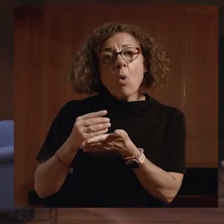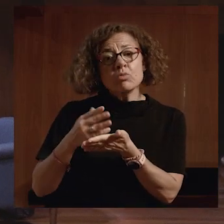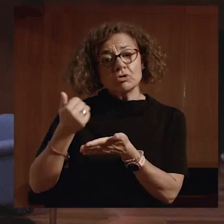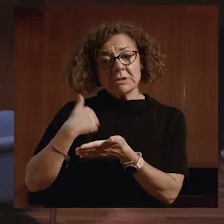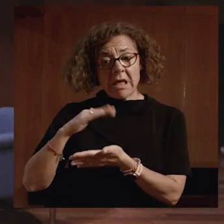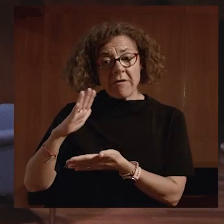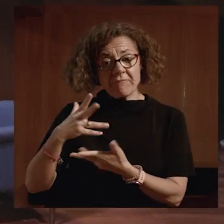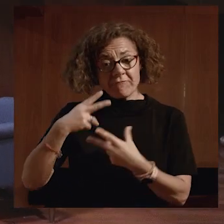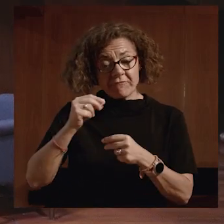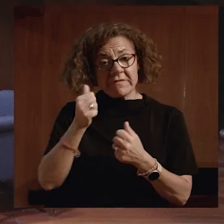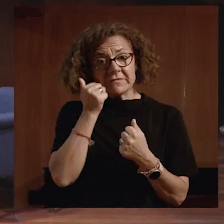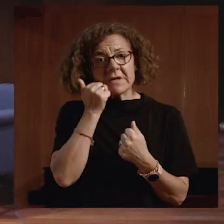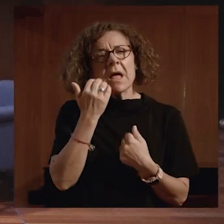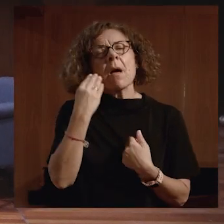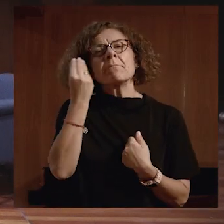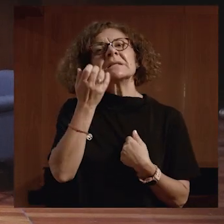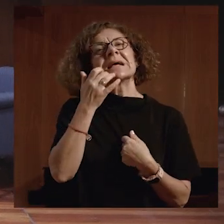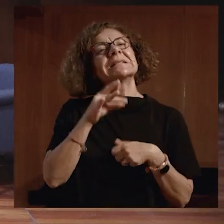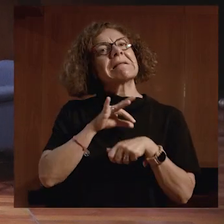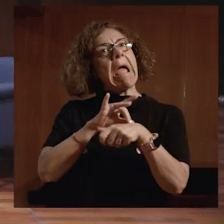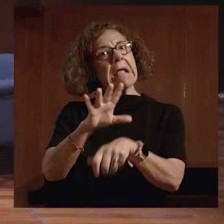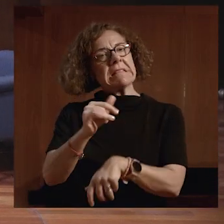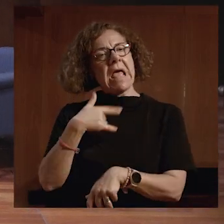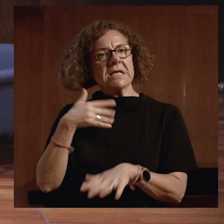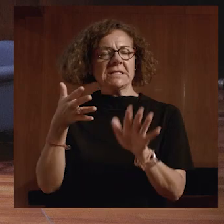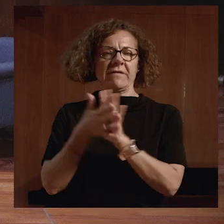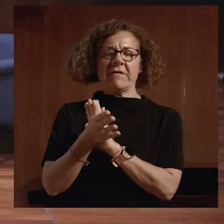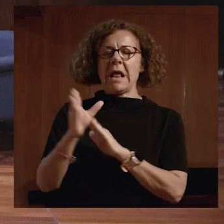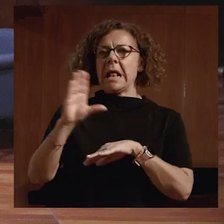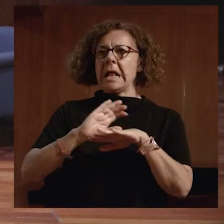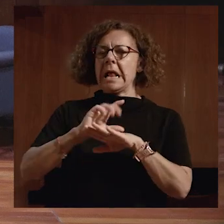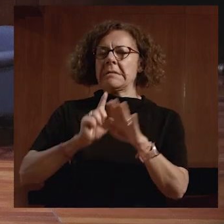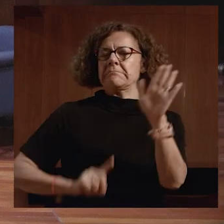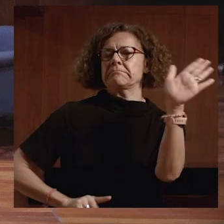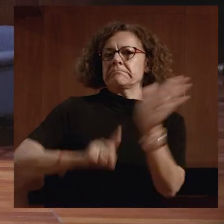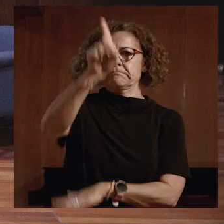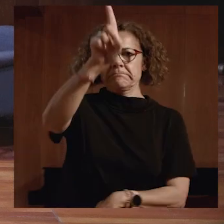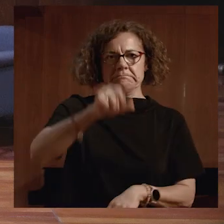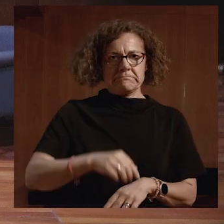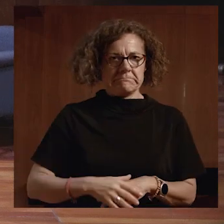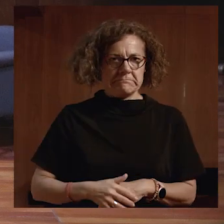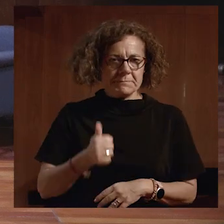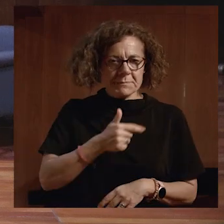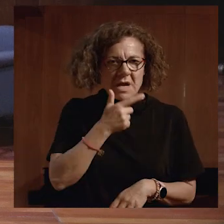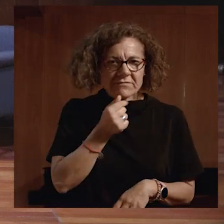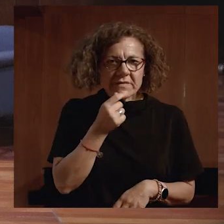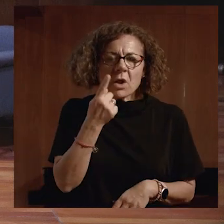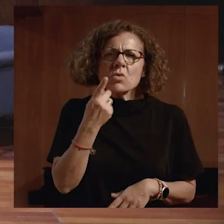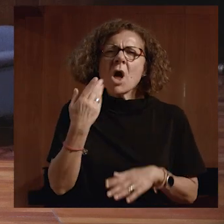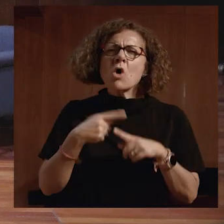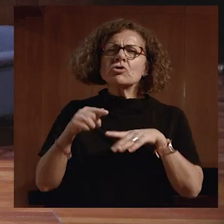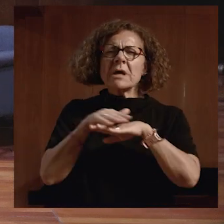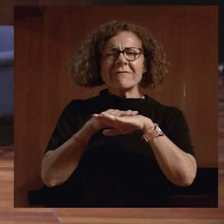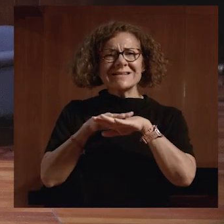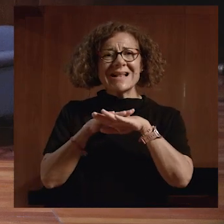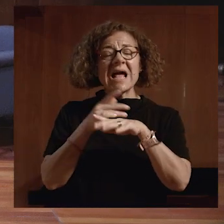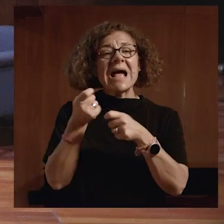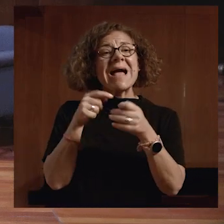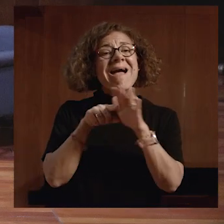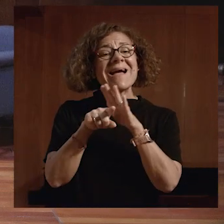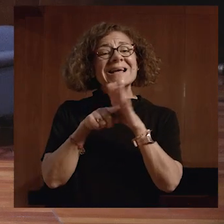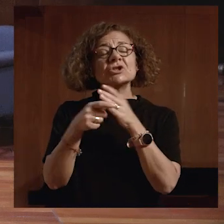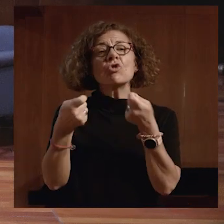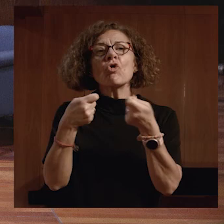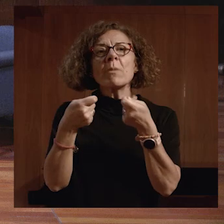you a career. There's one fundamental issue with commercial management, which people forget about, which is they need to